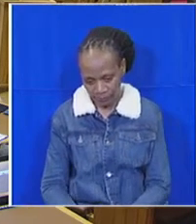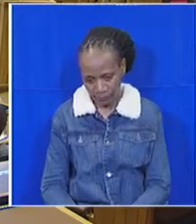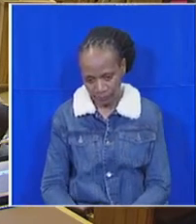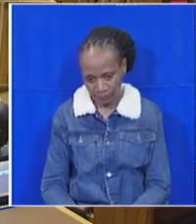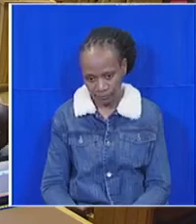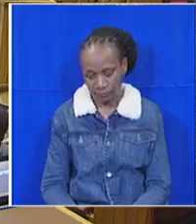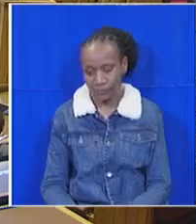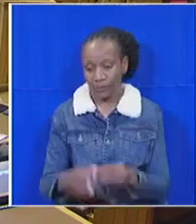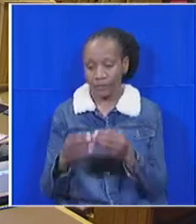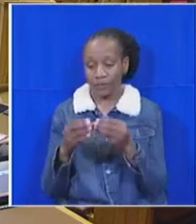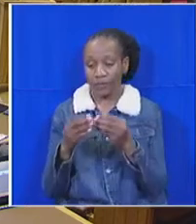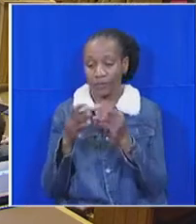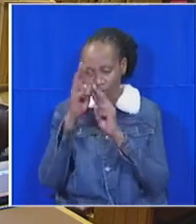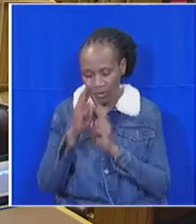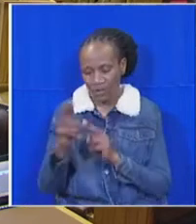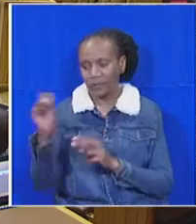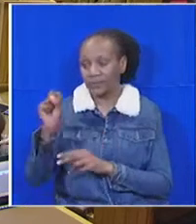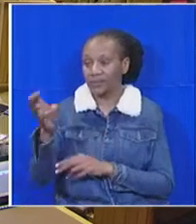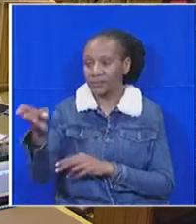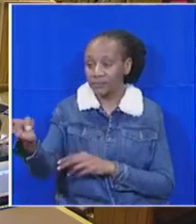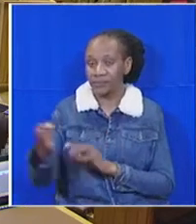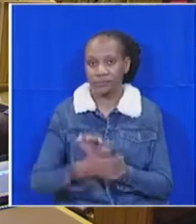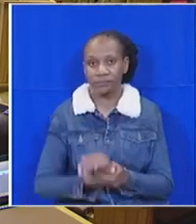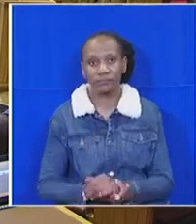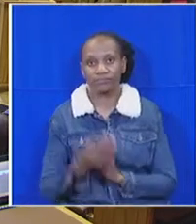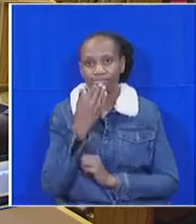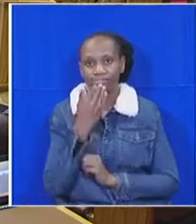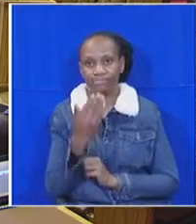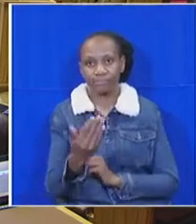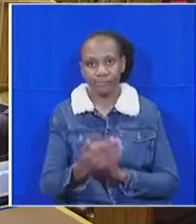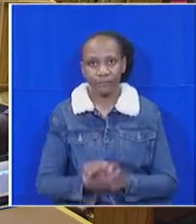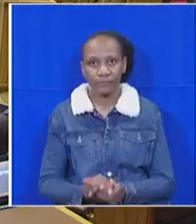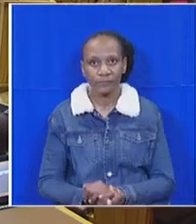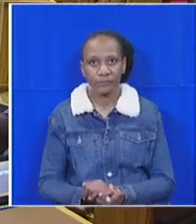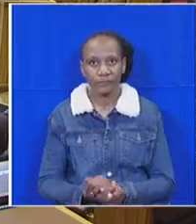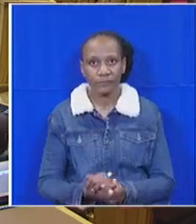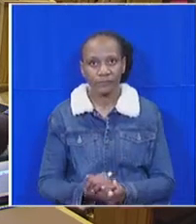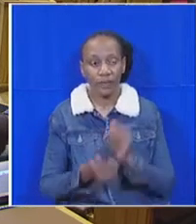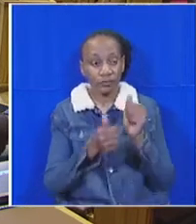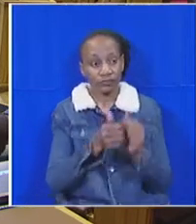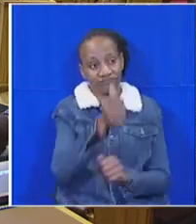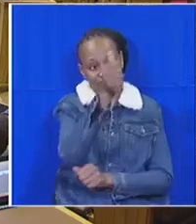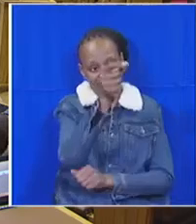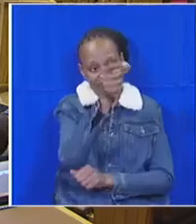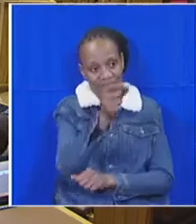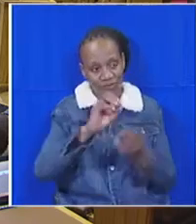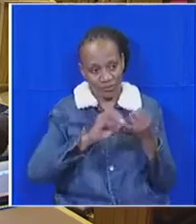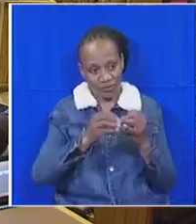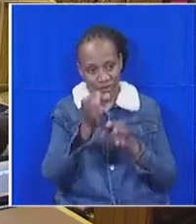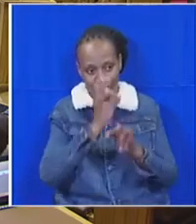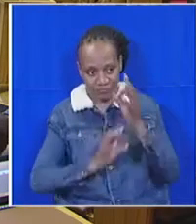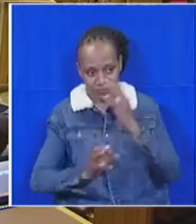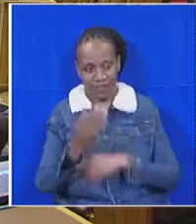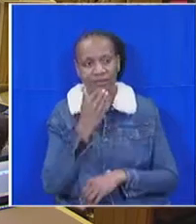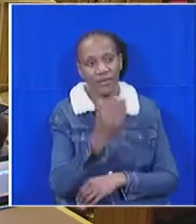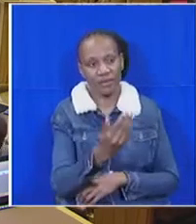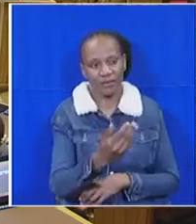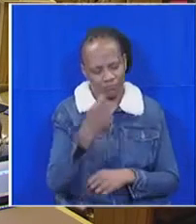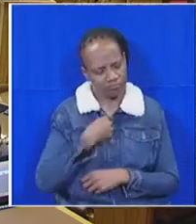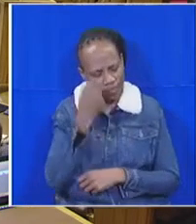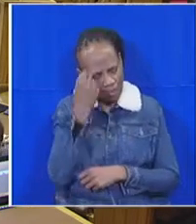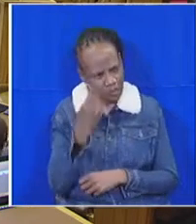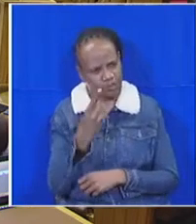Honorable Steenhuisen. House Chairperson, thank you very much. And thank you, Chief Whip, for your attempt to, and I respect that you have to try and defend your